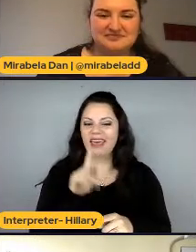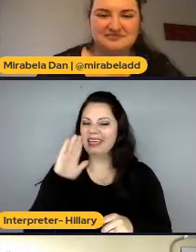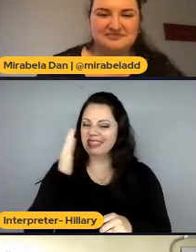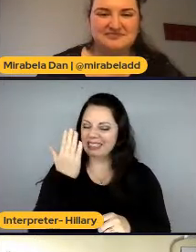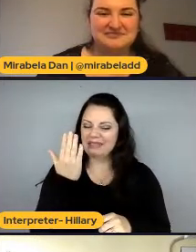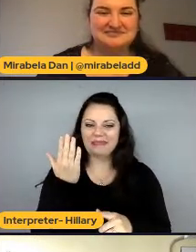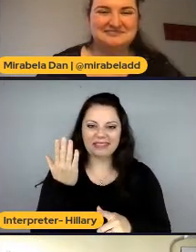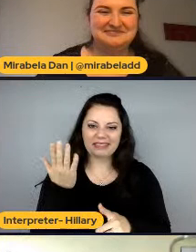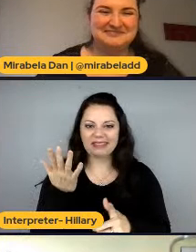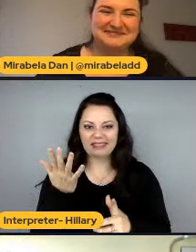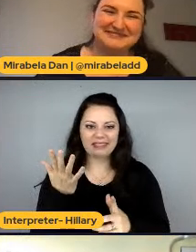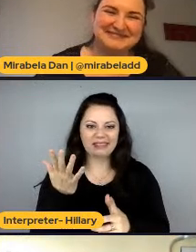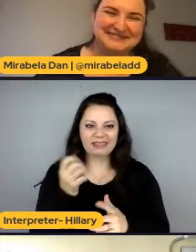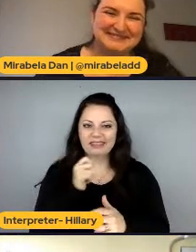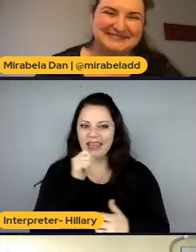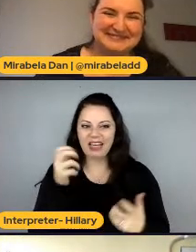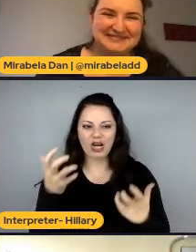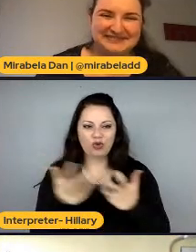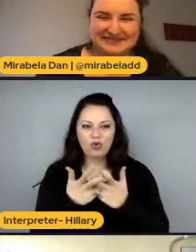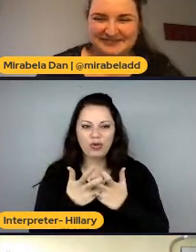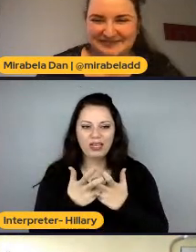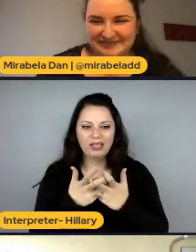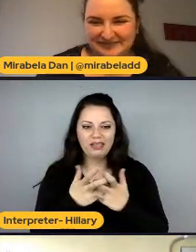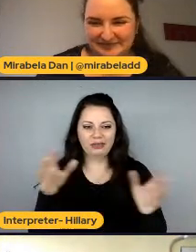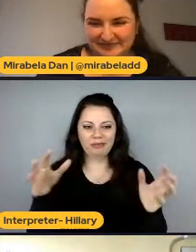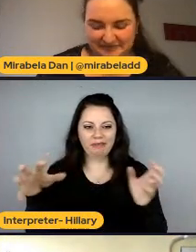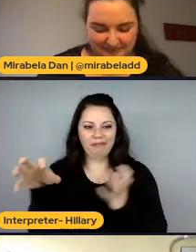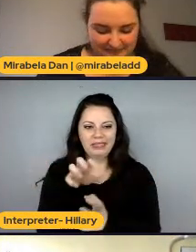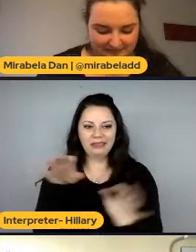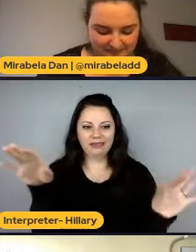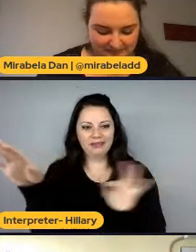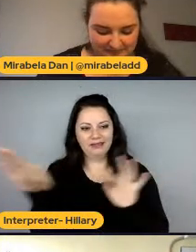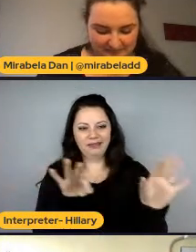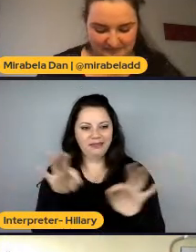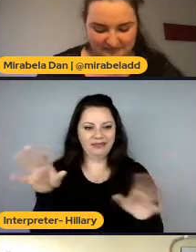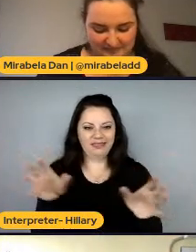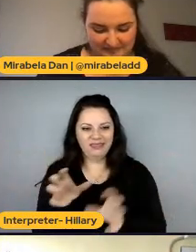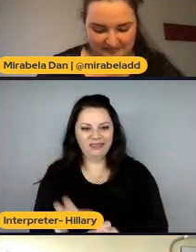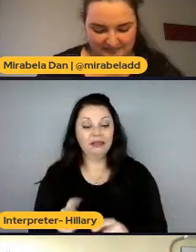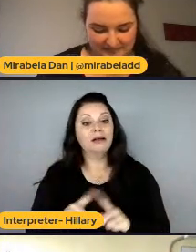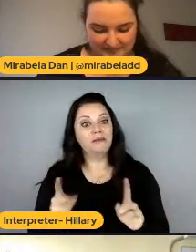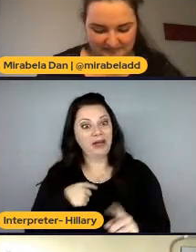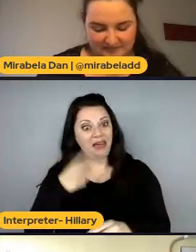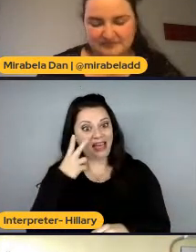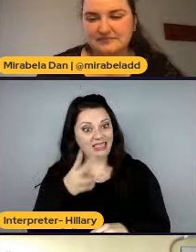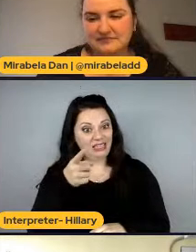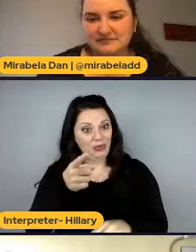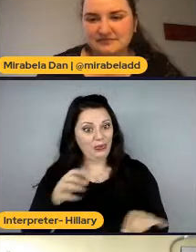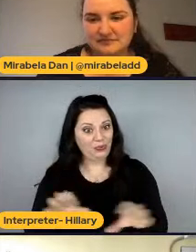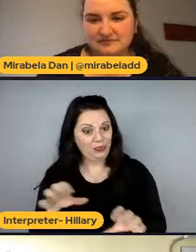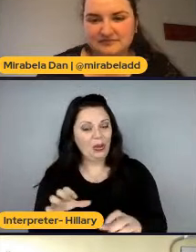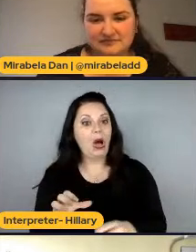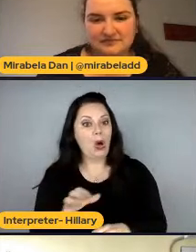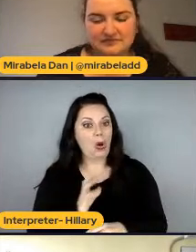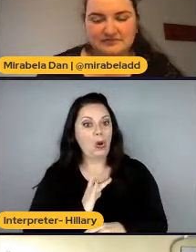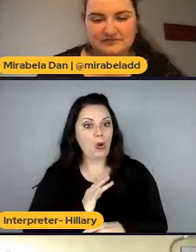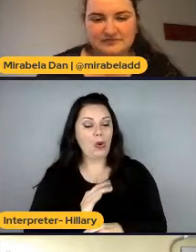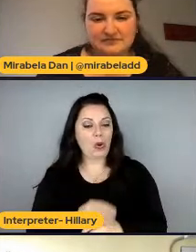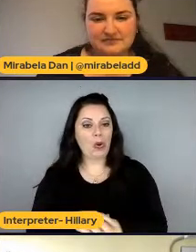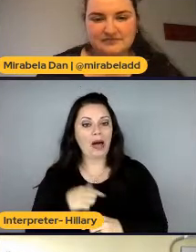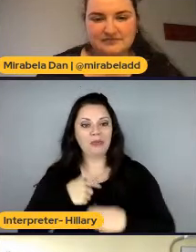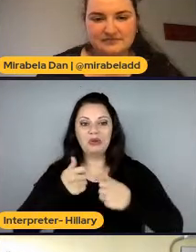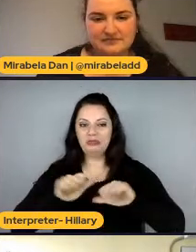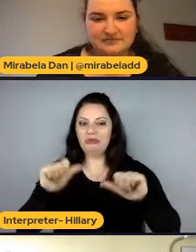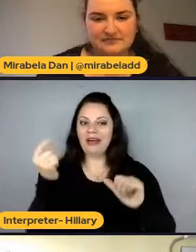little incomprehensible to sort of mix and match these two. But when I see what you've done, it's like, yeah, I'm going to try